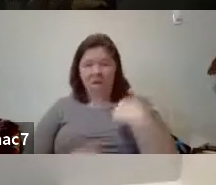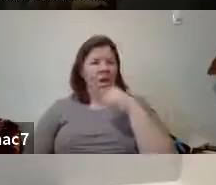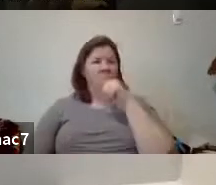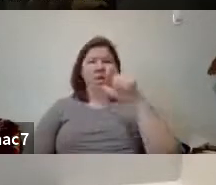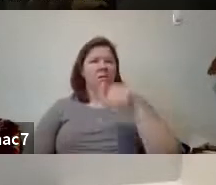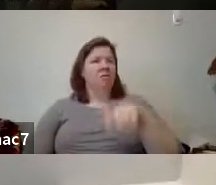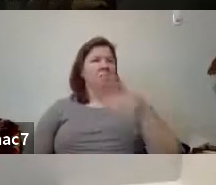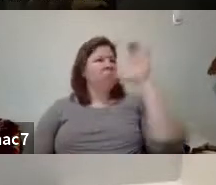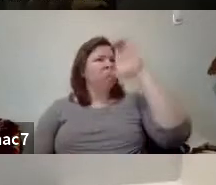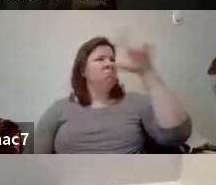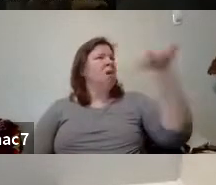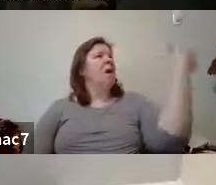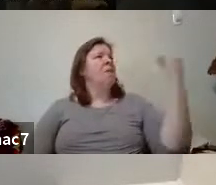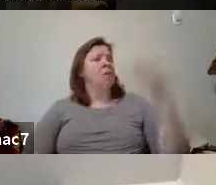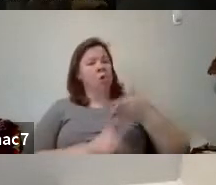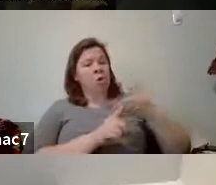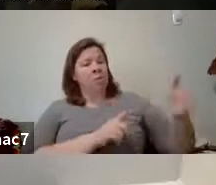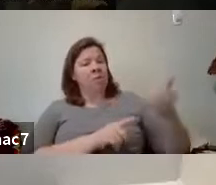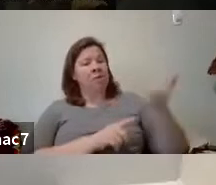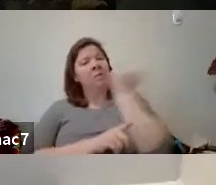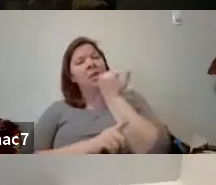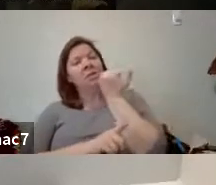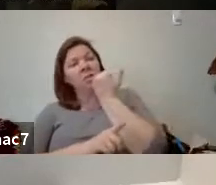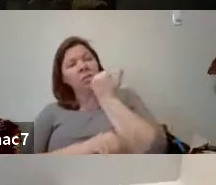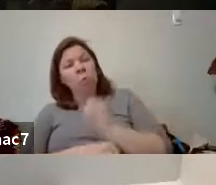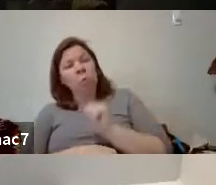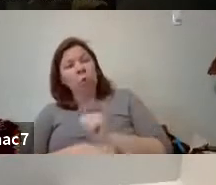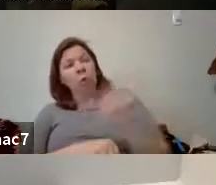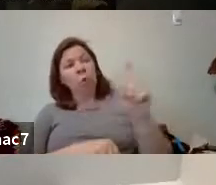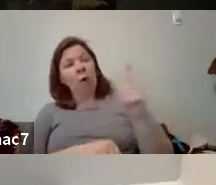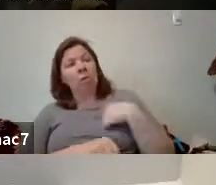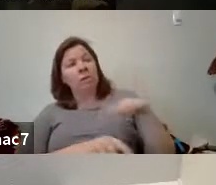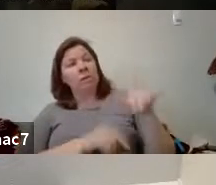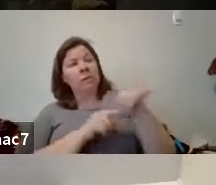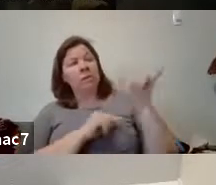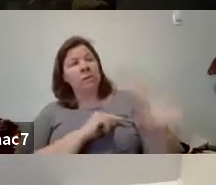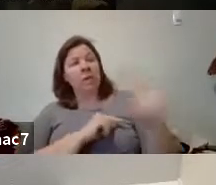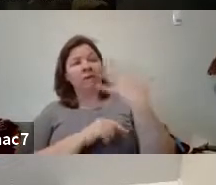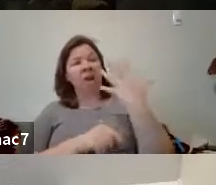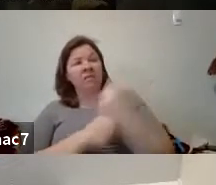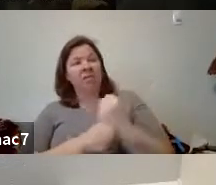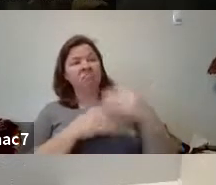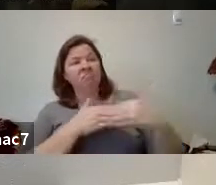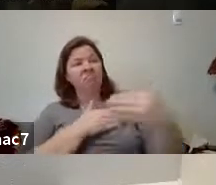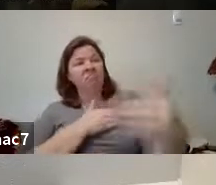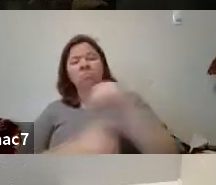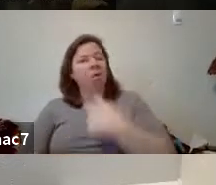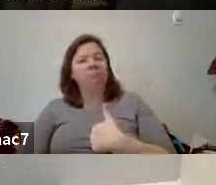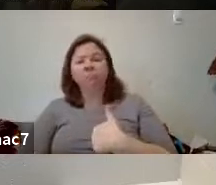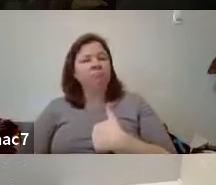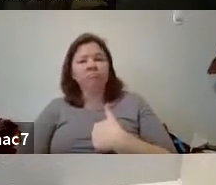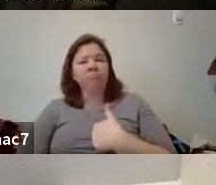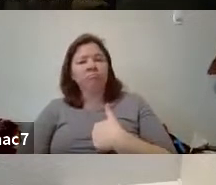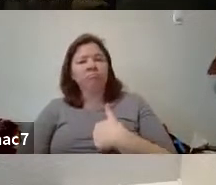really look at the profession that I'm in now, dentistry, as where I'm going to be 5 years from now. I know if you've done